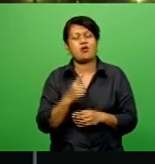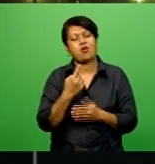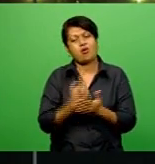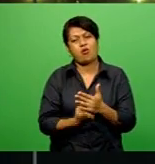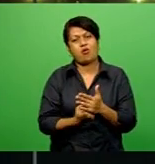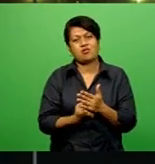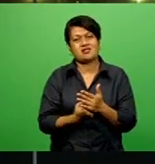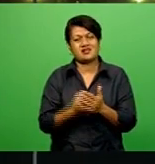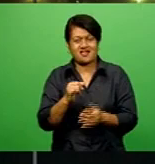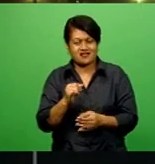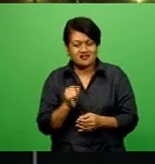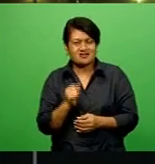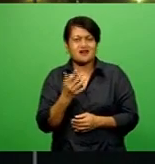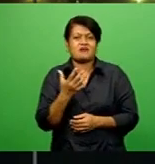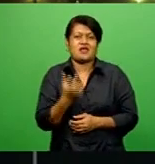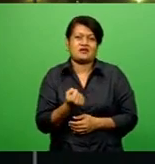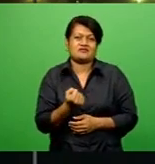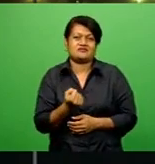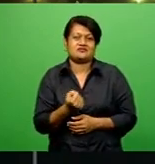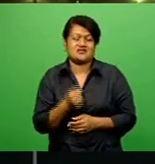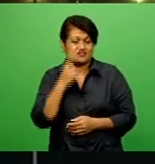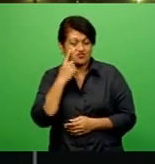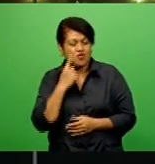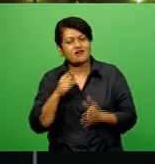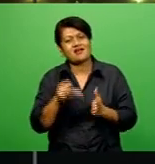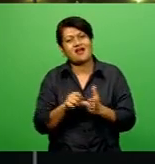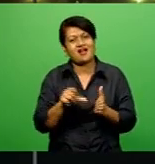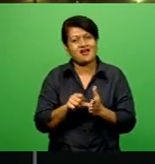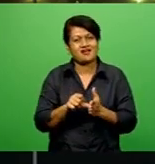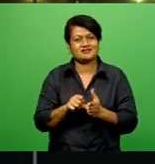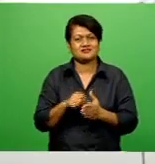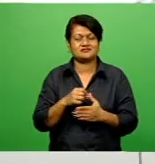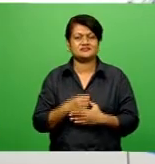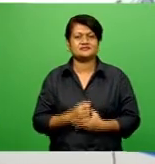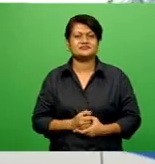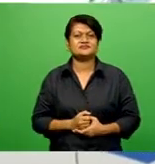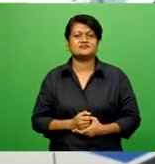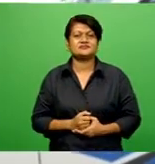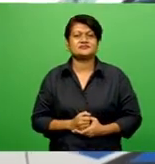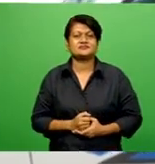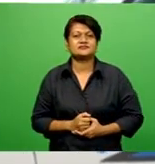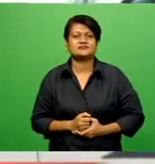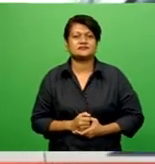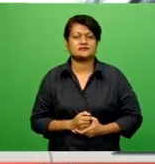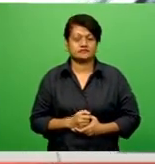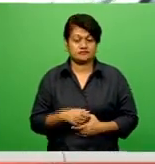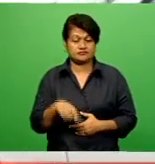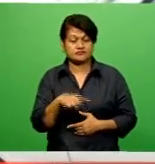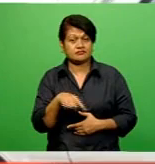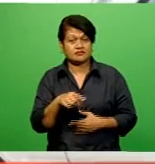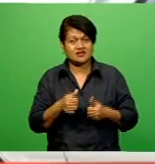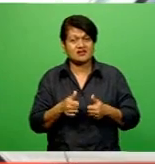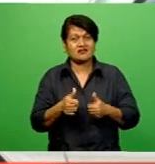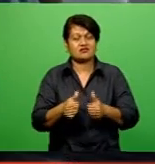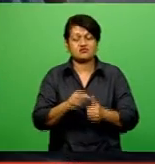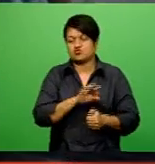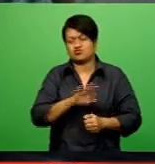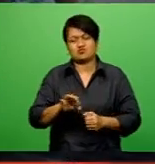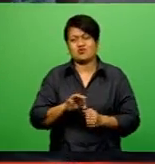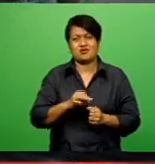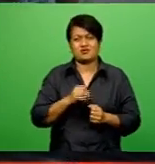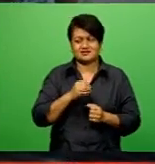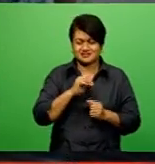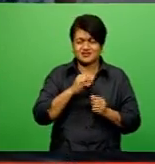they are trying hard to make ends meet. Felipe Naikaso has more. These drivers are not losing hope